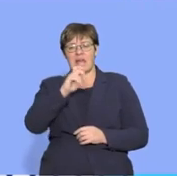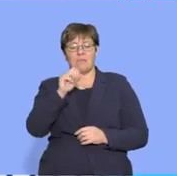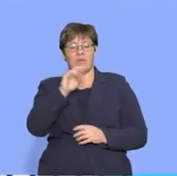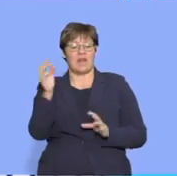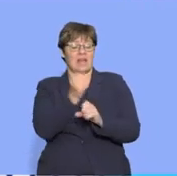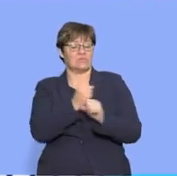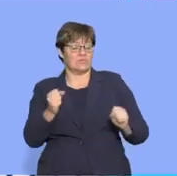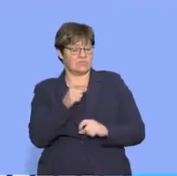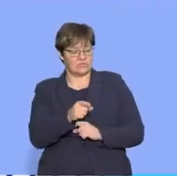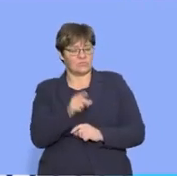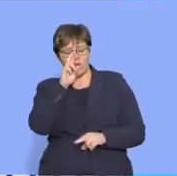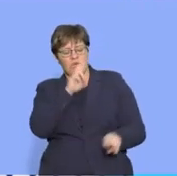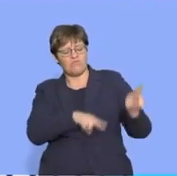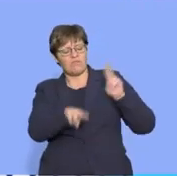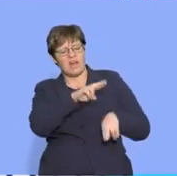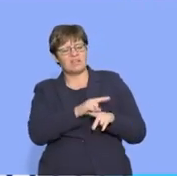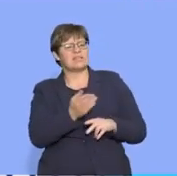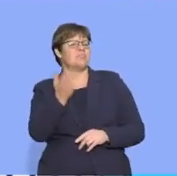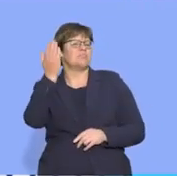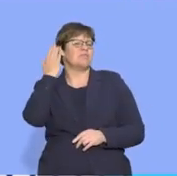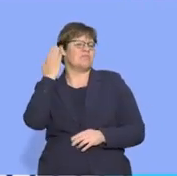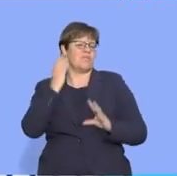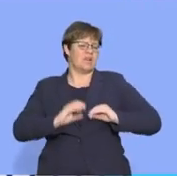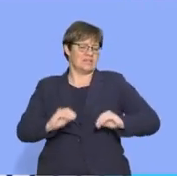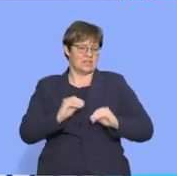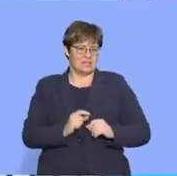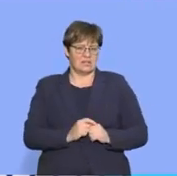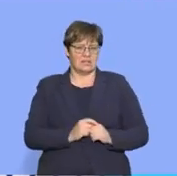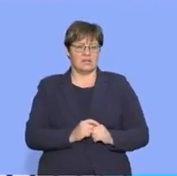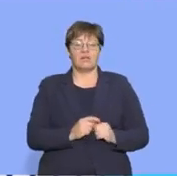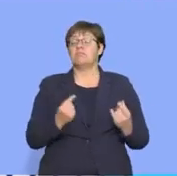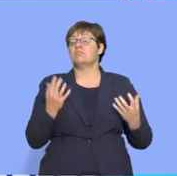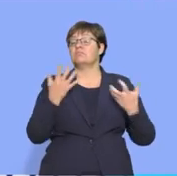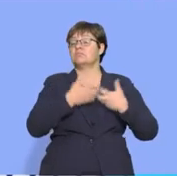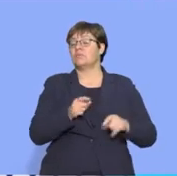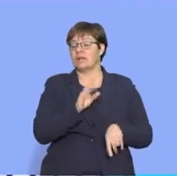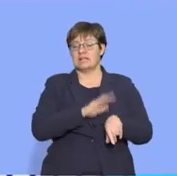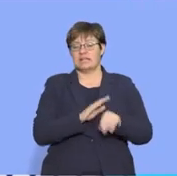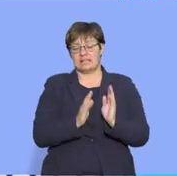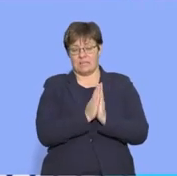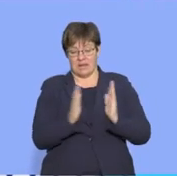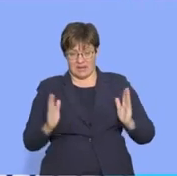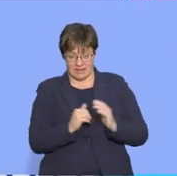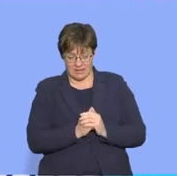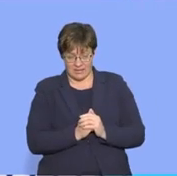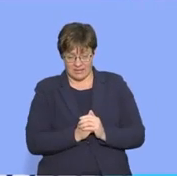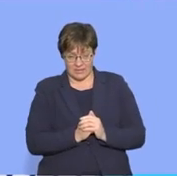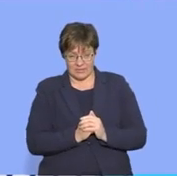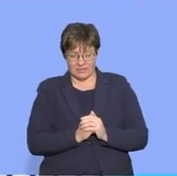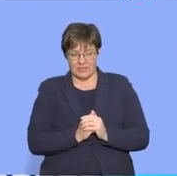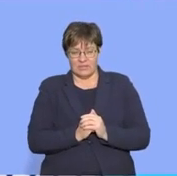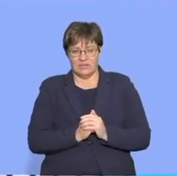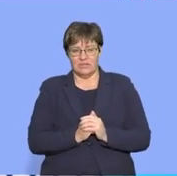at what happened in the Cambrian explosion with revising what we looked at in a previous lesson to do with the